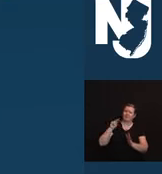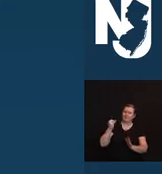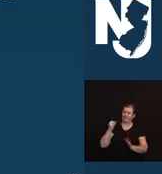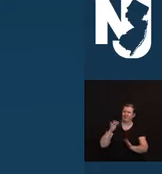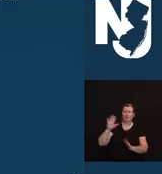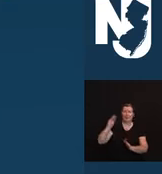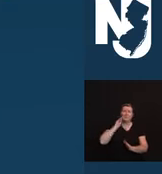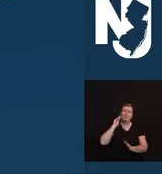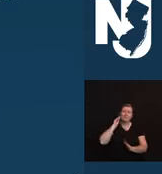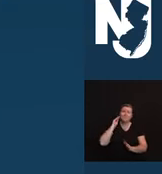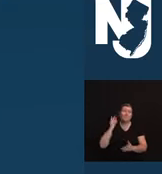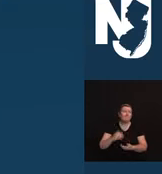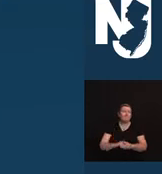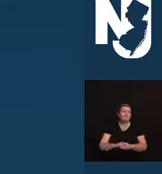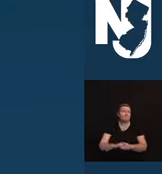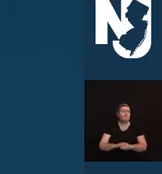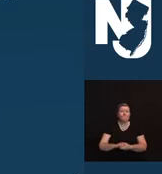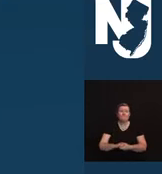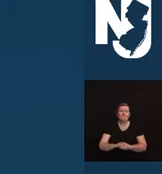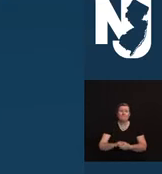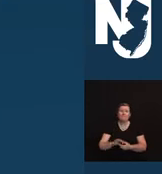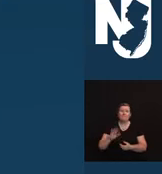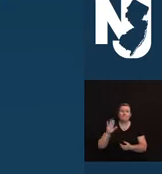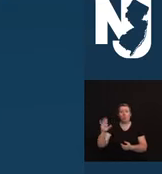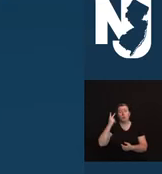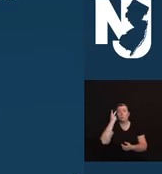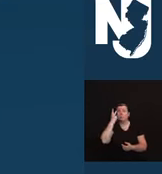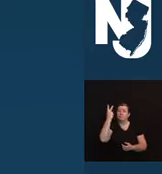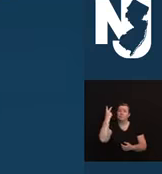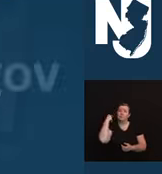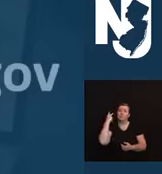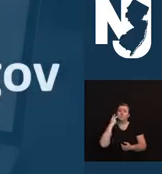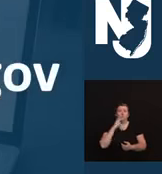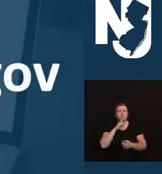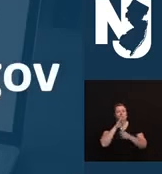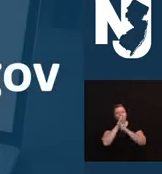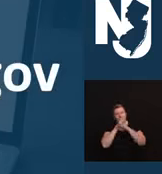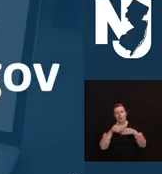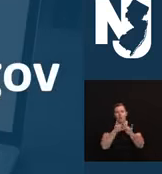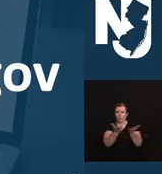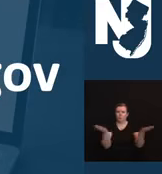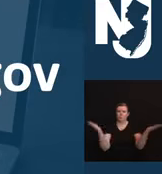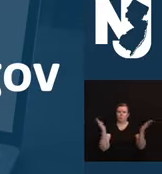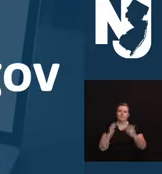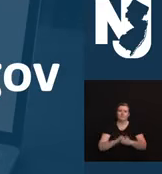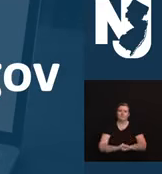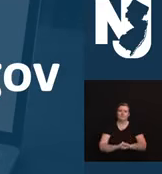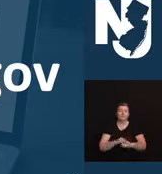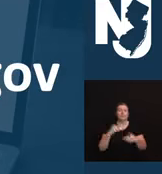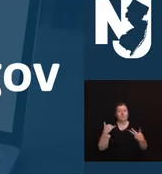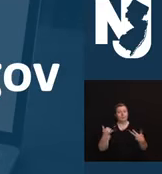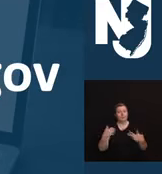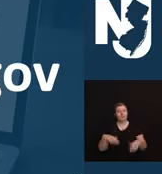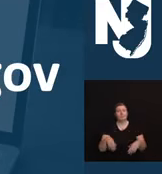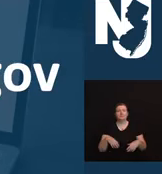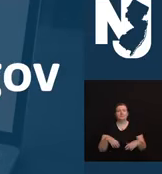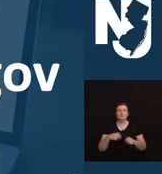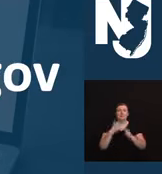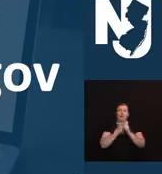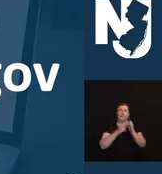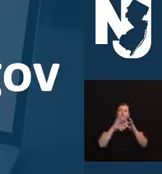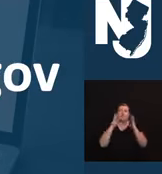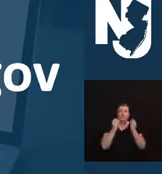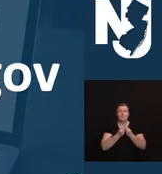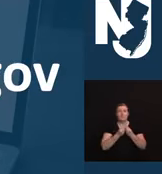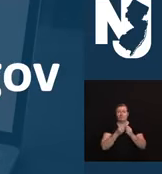memory be a blessing. For every family who has been impacted by COVID-19 in the worst way,